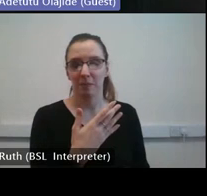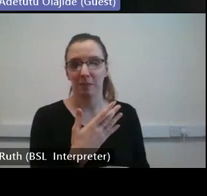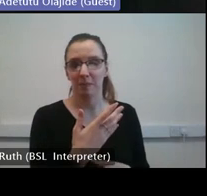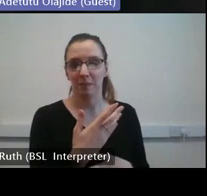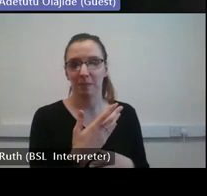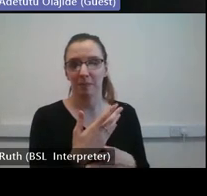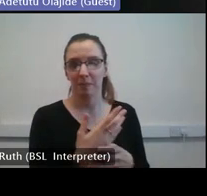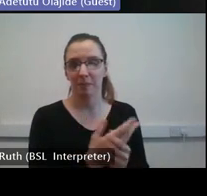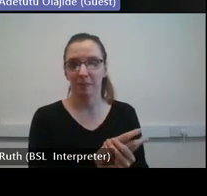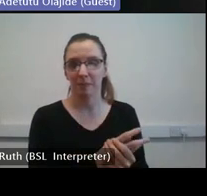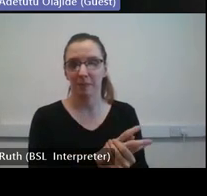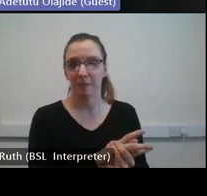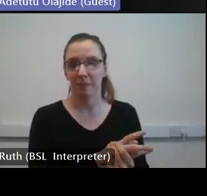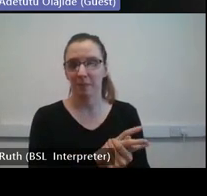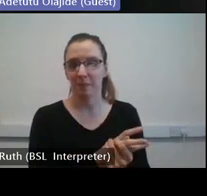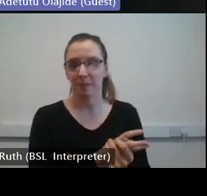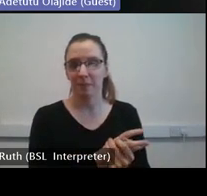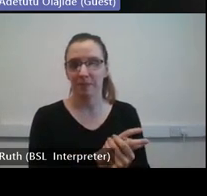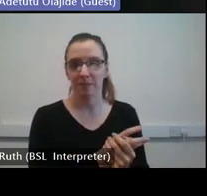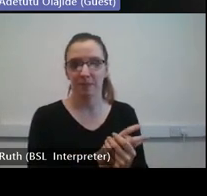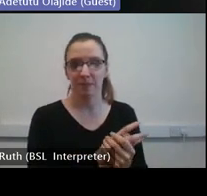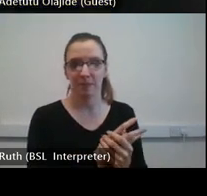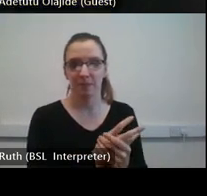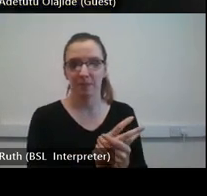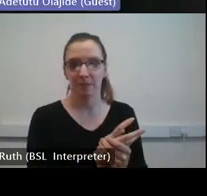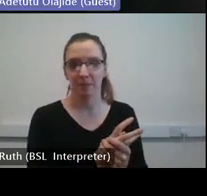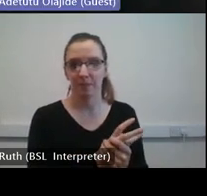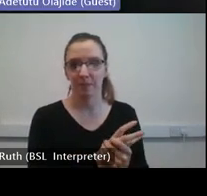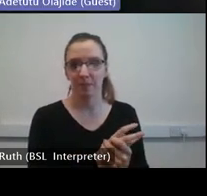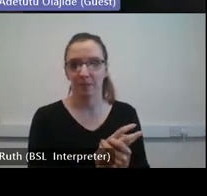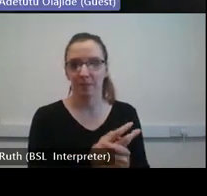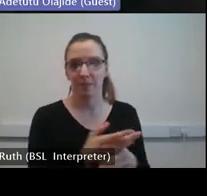So it's more of